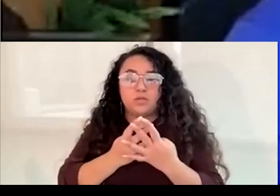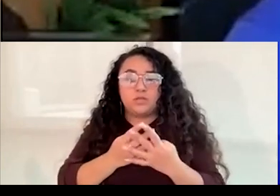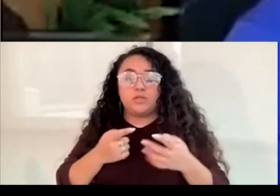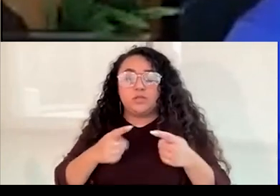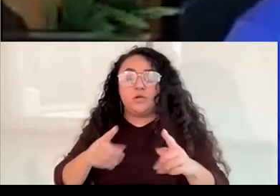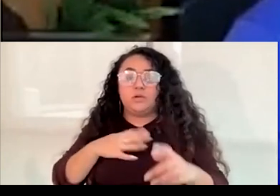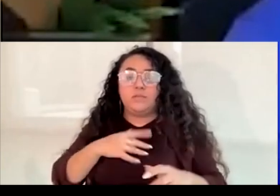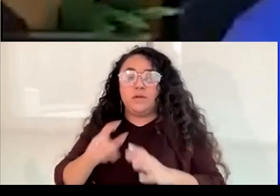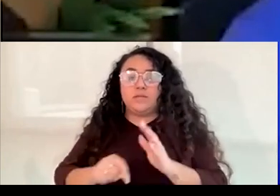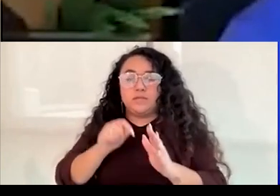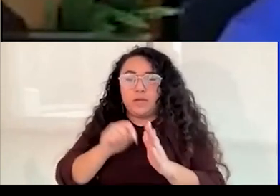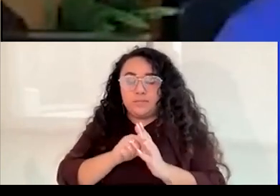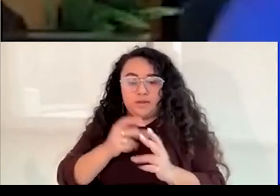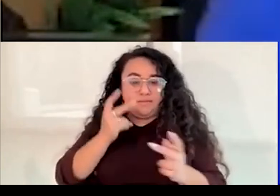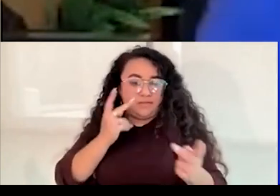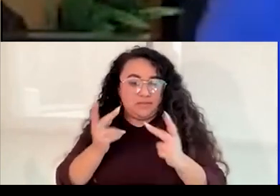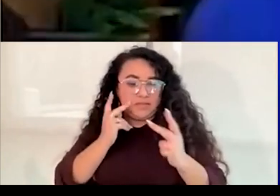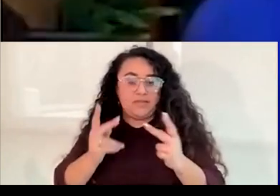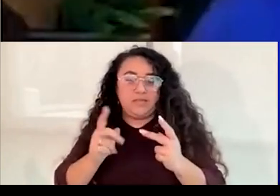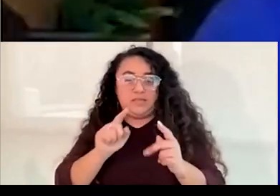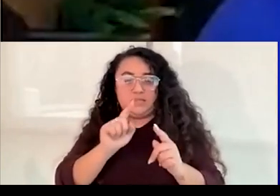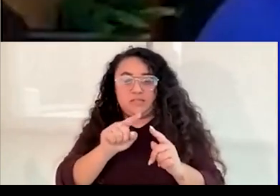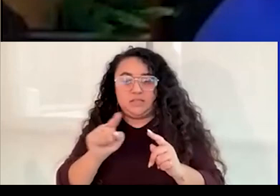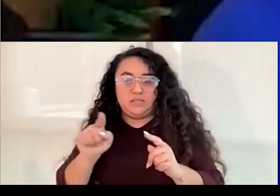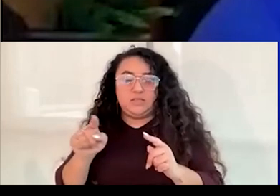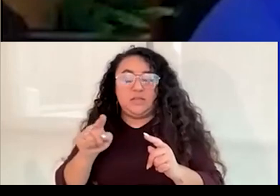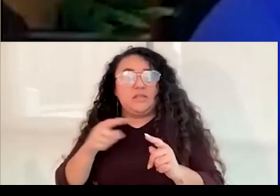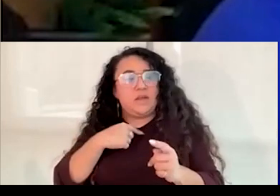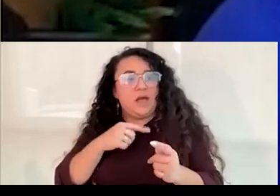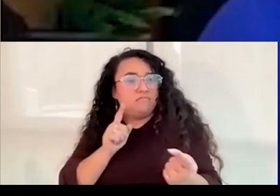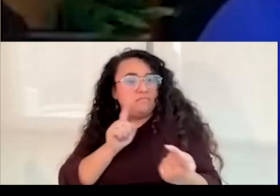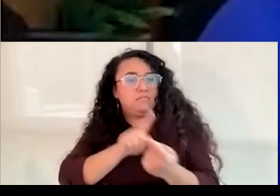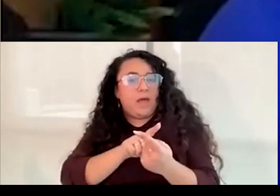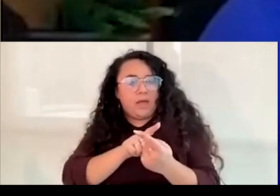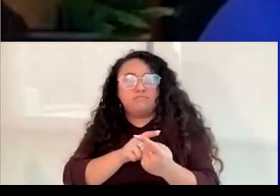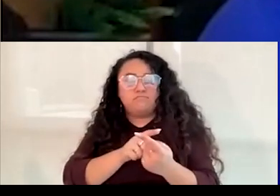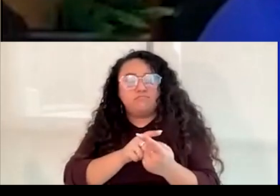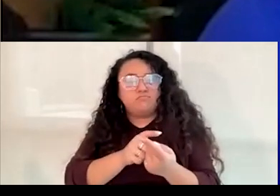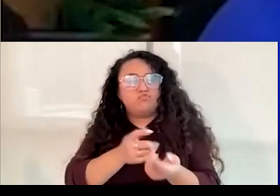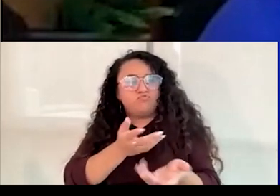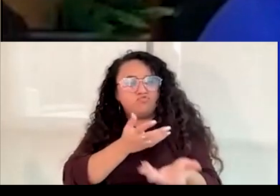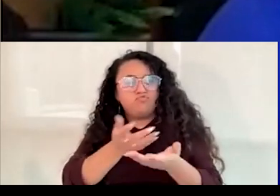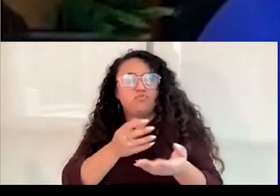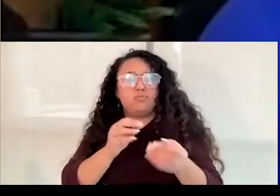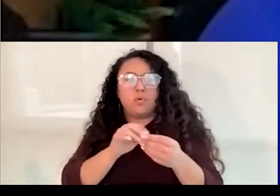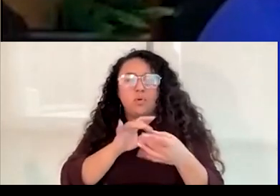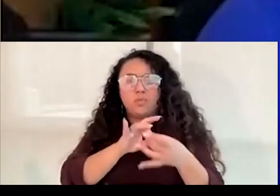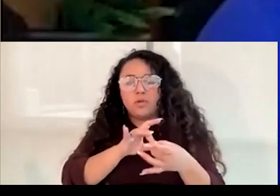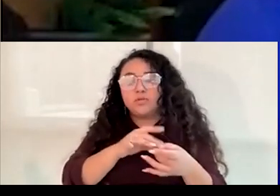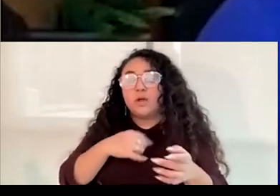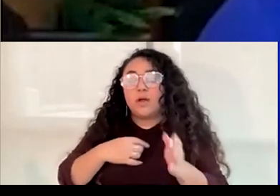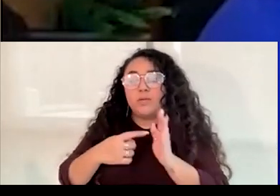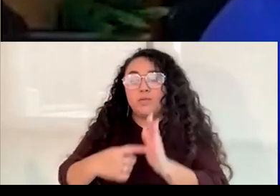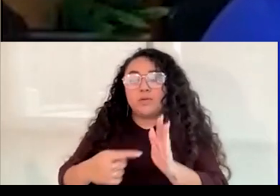that I came across that I've gotten to know. I've gotten to represent folks. I used to be part of what's called